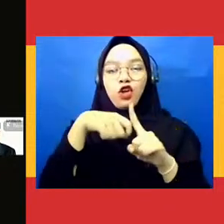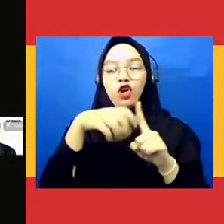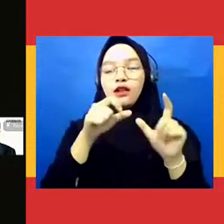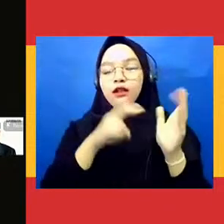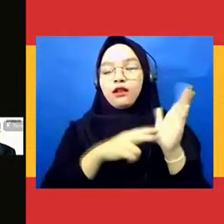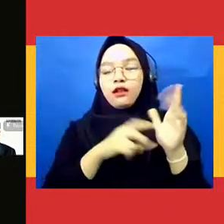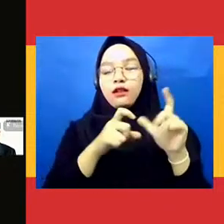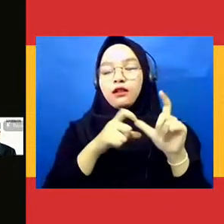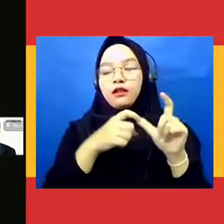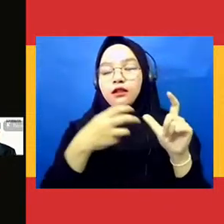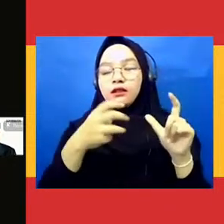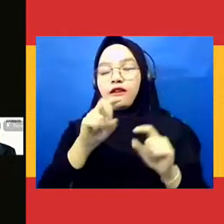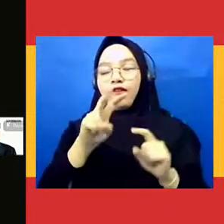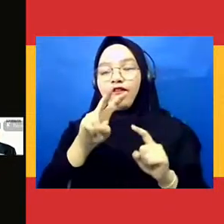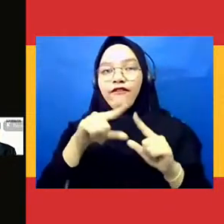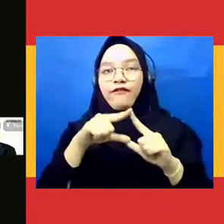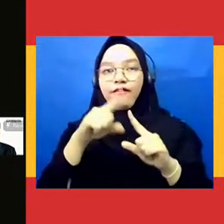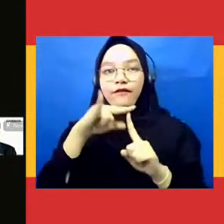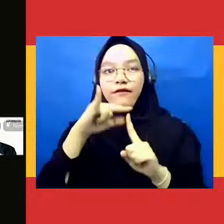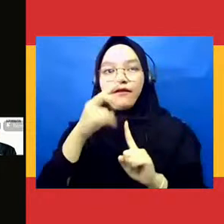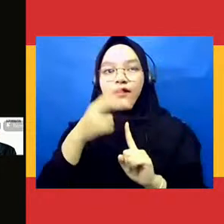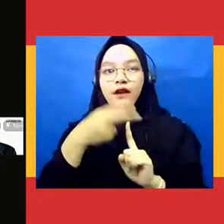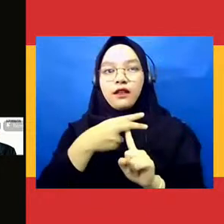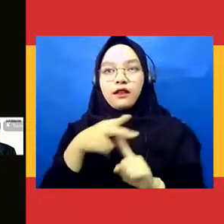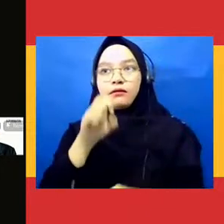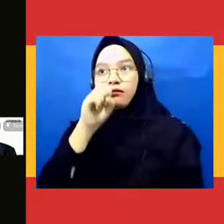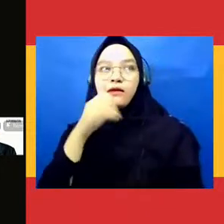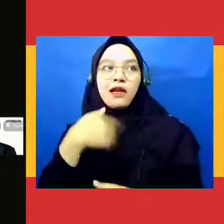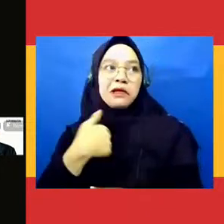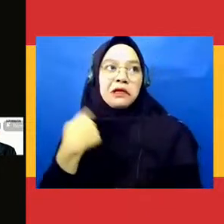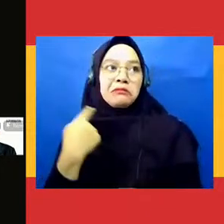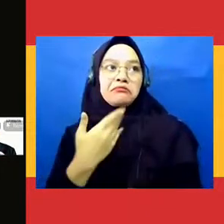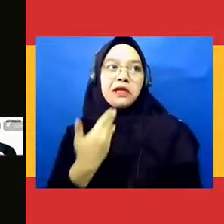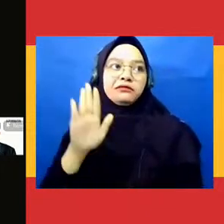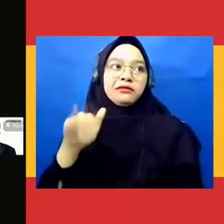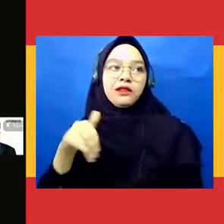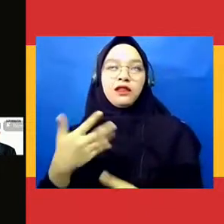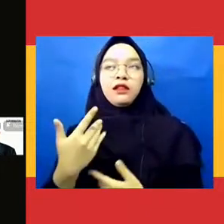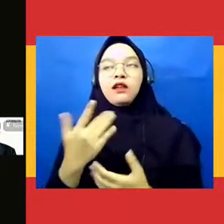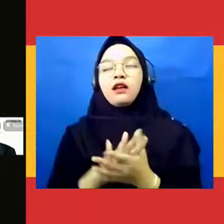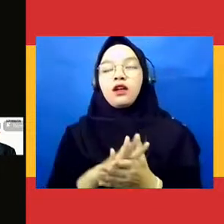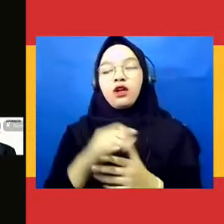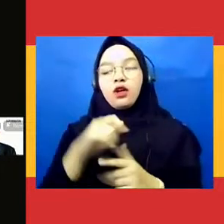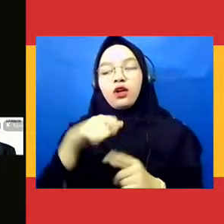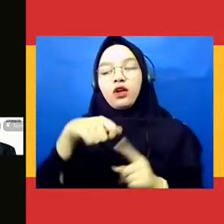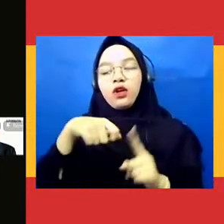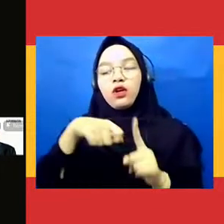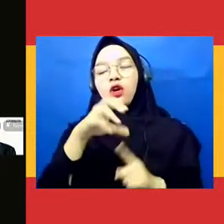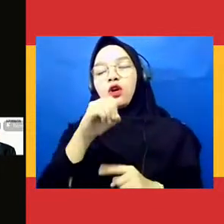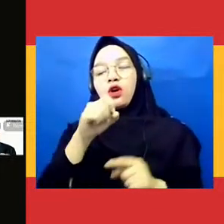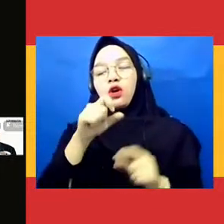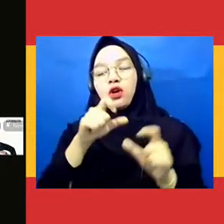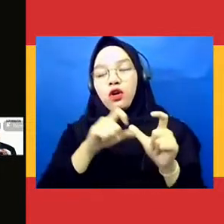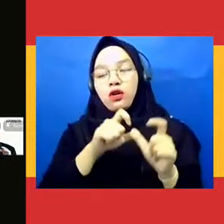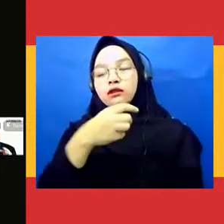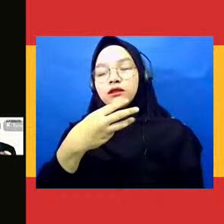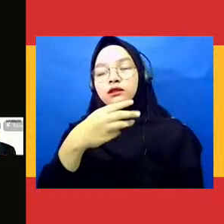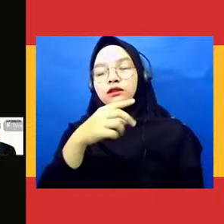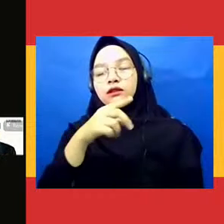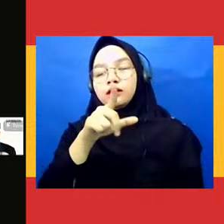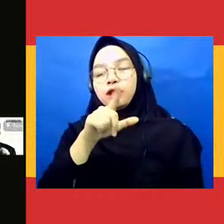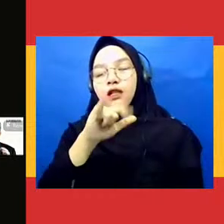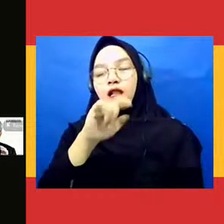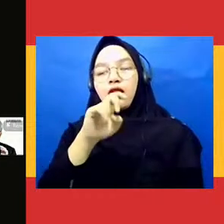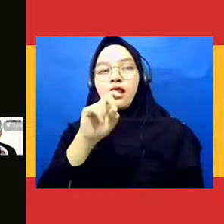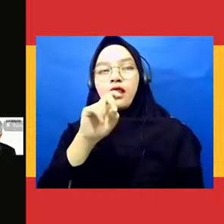Bismarck. When he was in Chancellor of Prussia, he